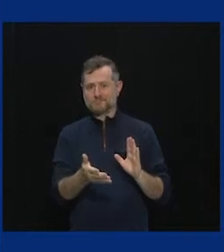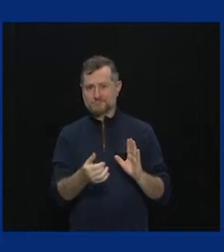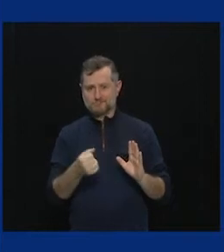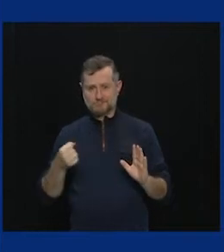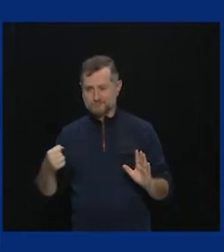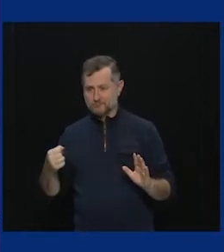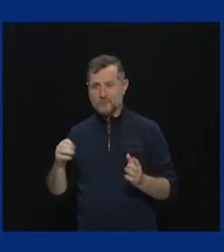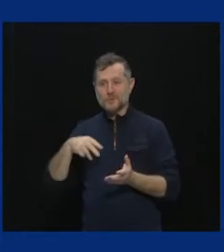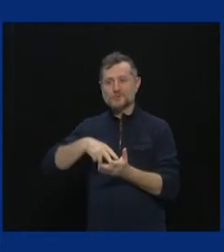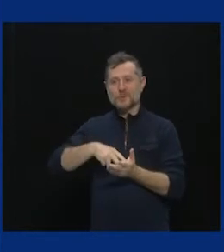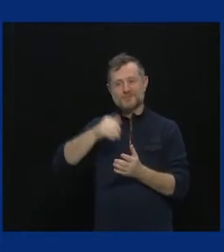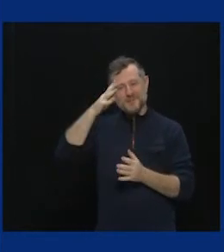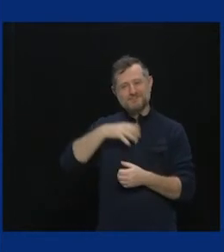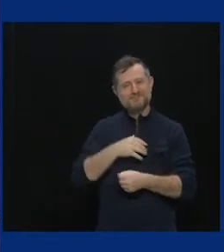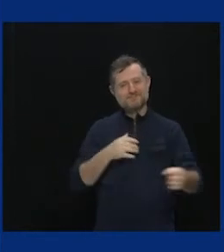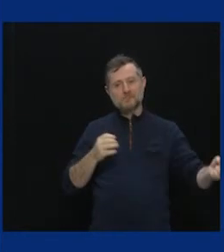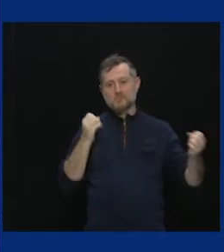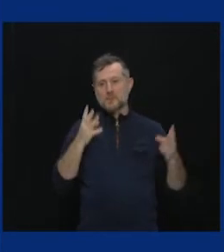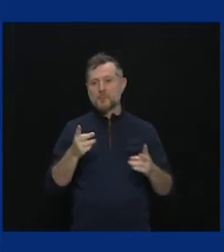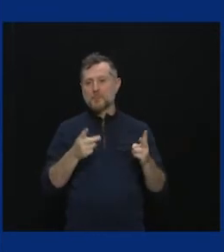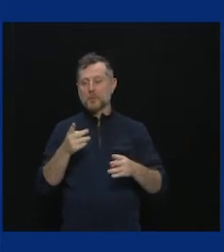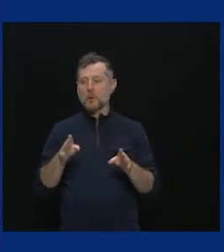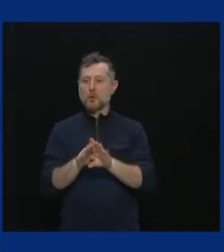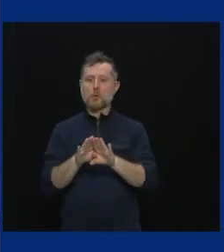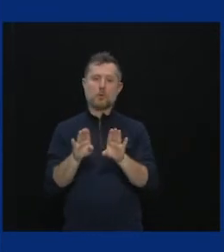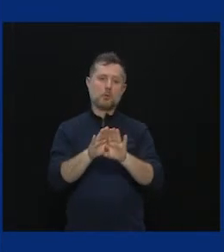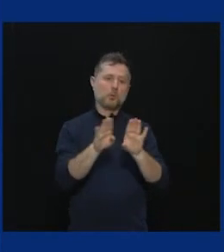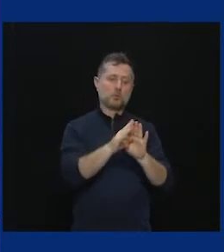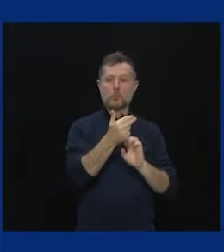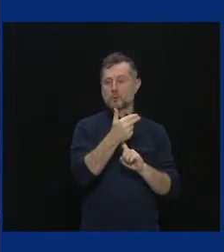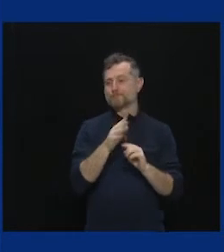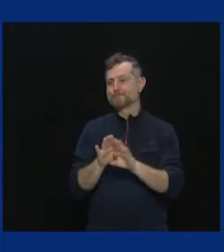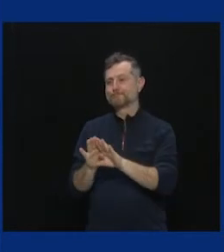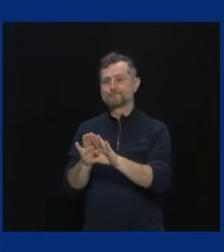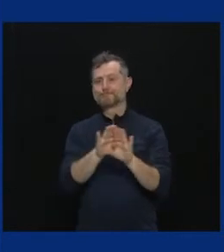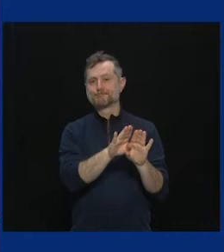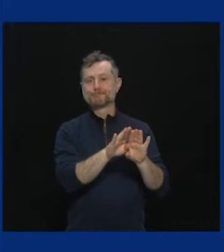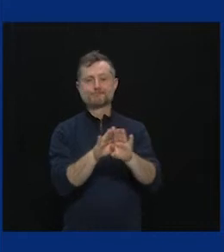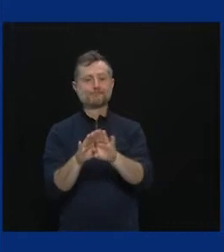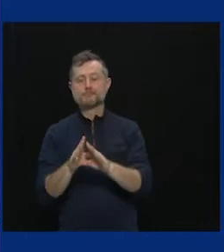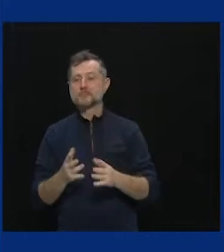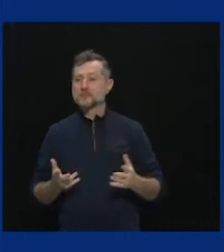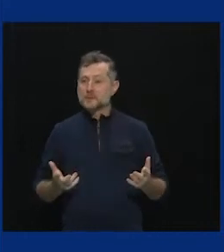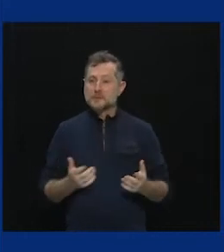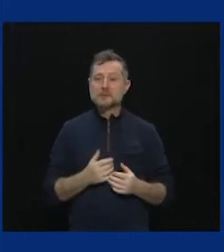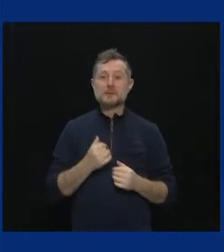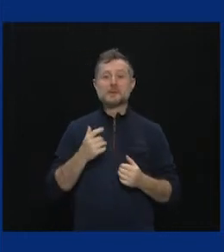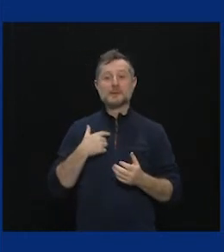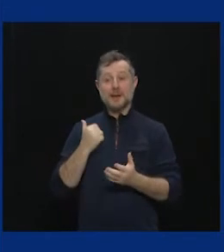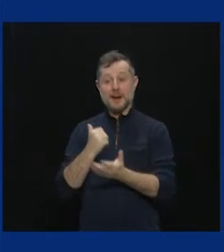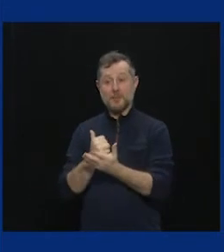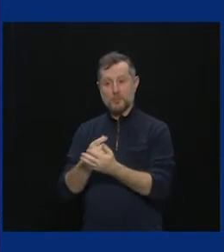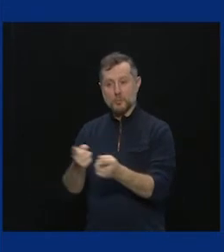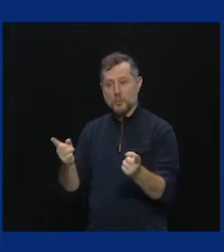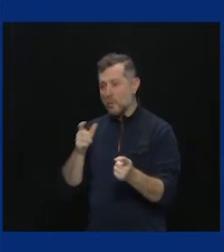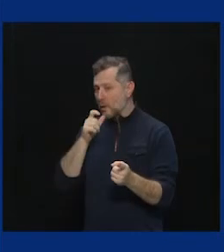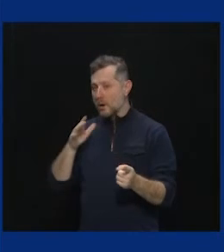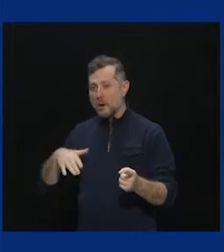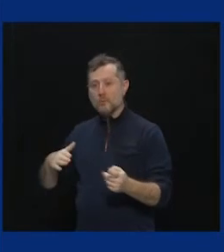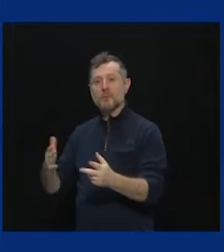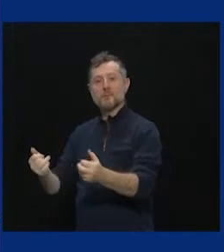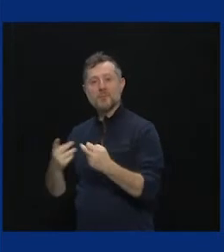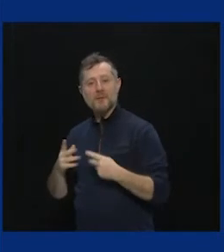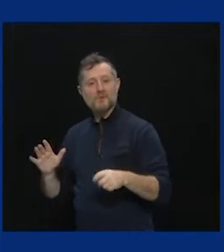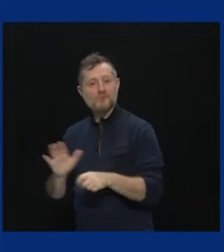closed. So we're going to be helping people in those industries that have not come back fully yet. We're also going to work to